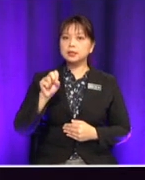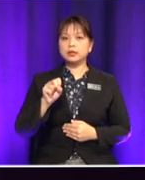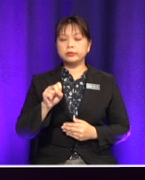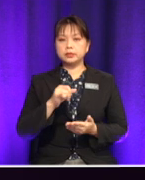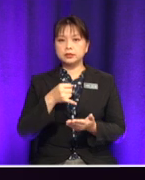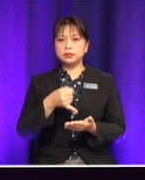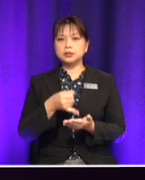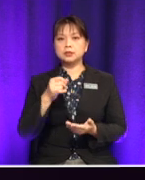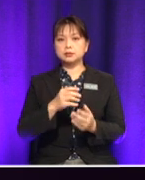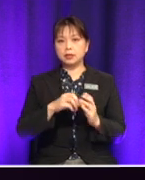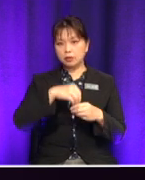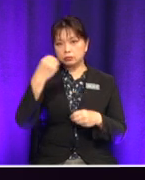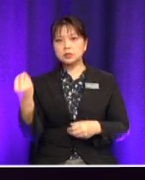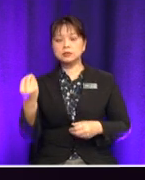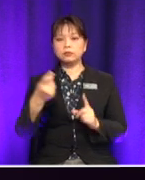right.